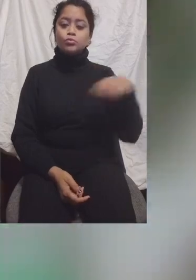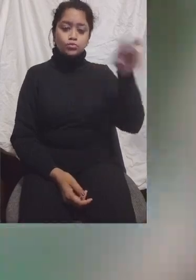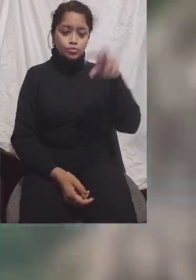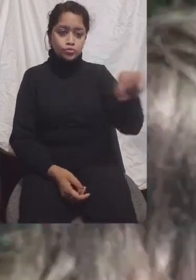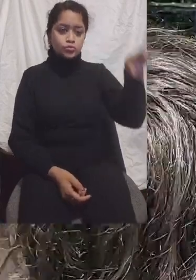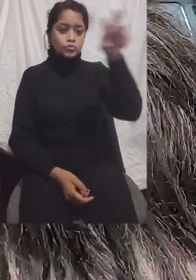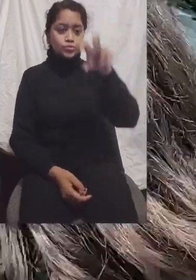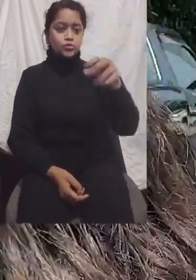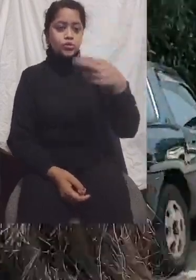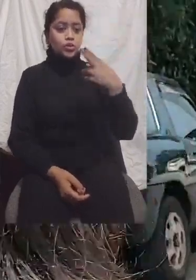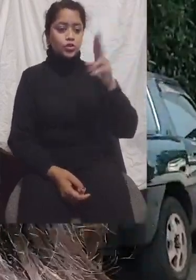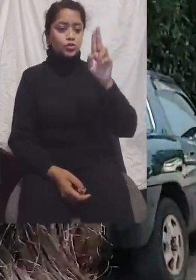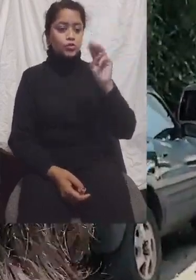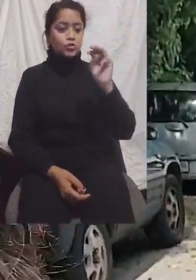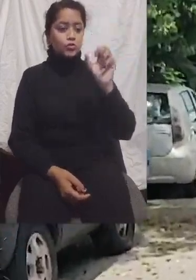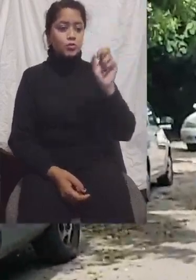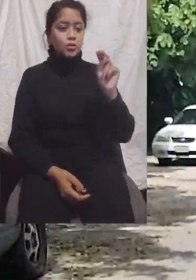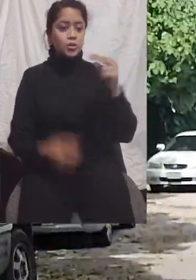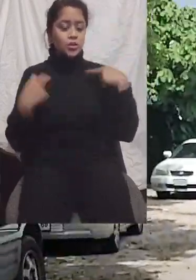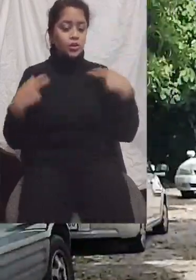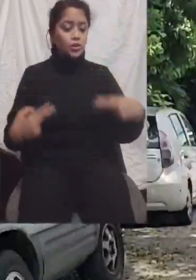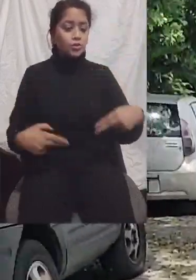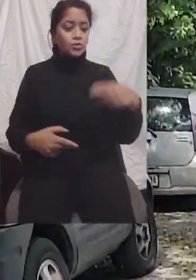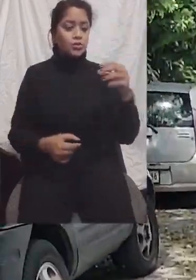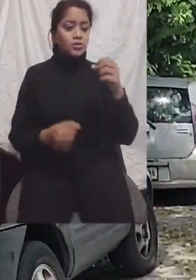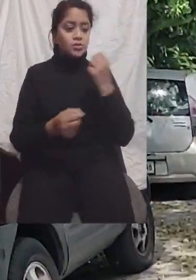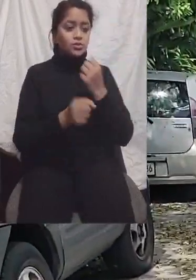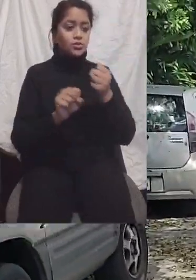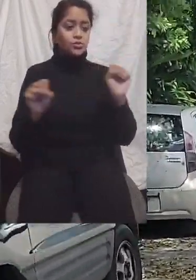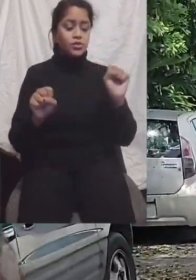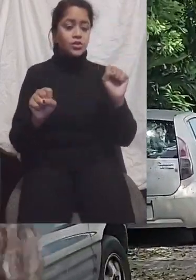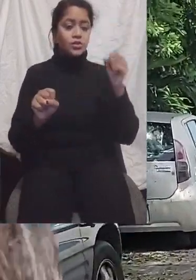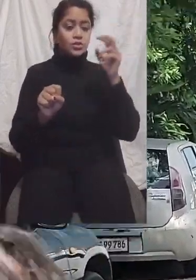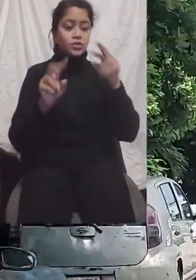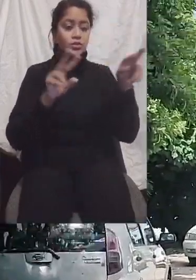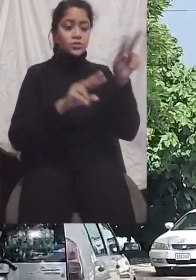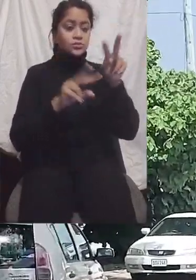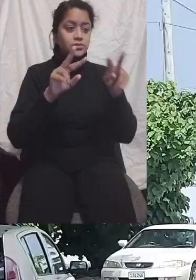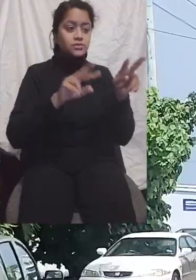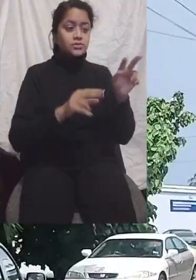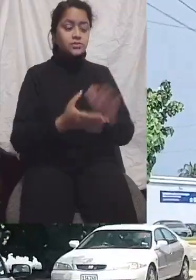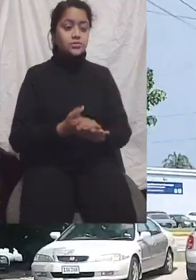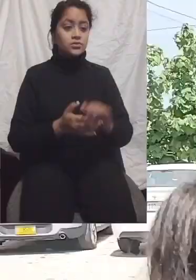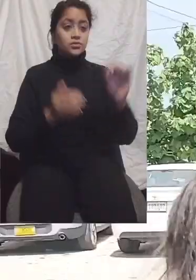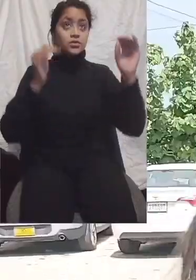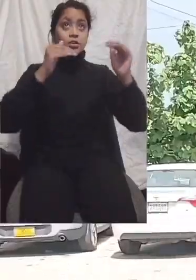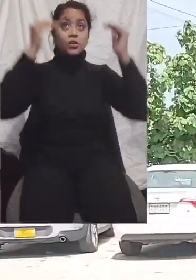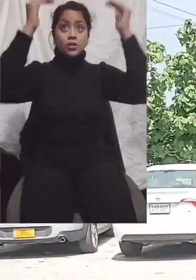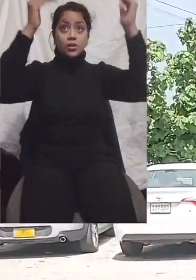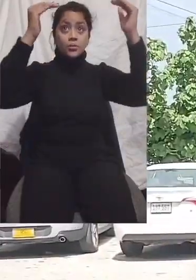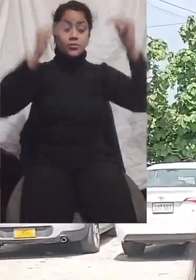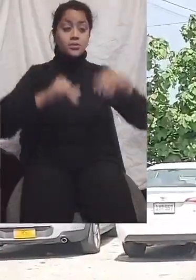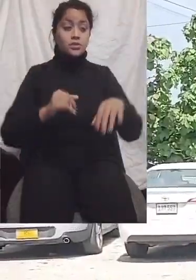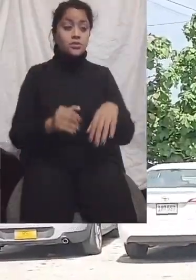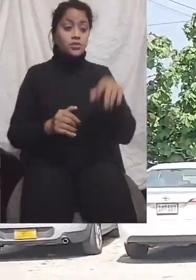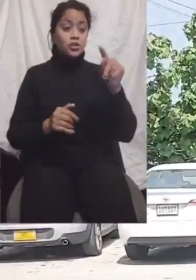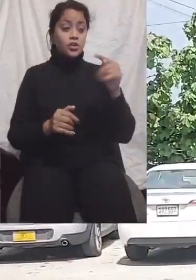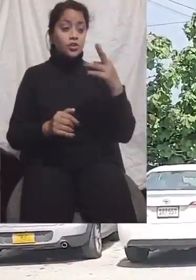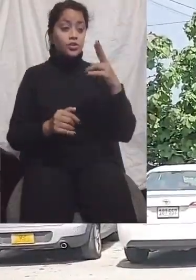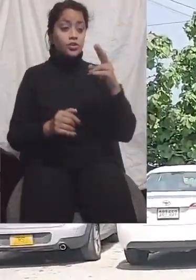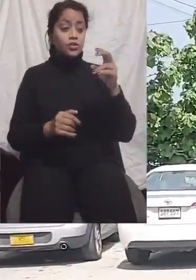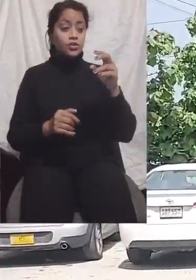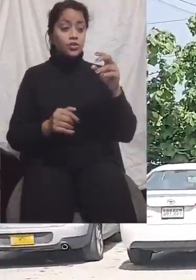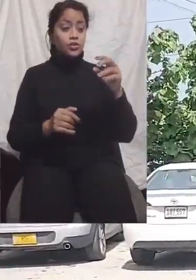took a tour of the Humane Society to get a better idea of the efforts of the volunteers. Book loft is upstairs, and the thrift